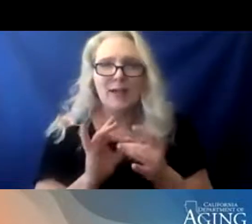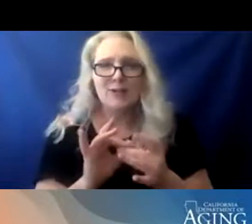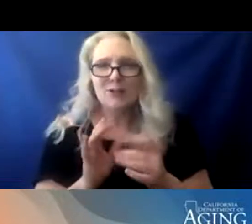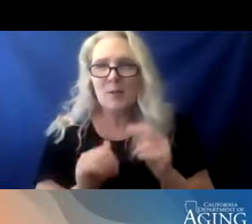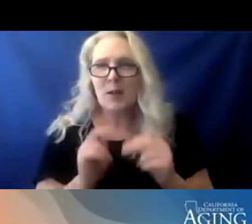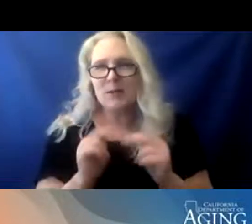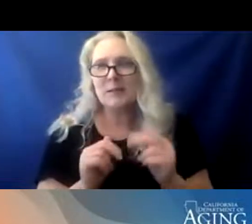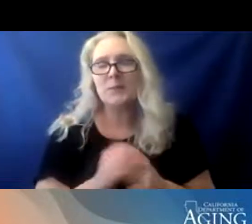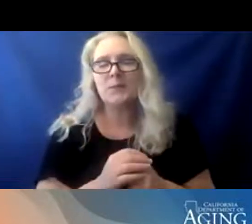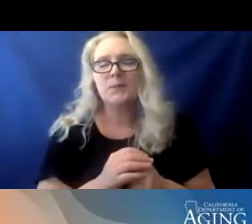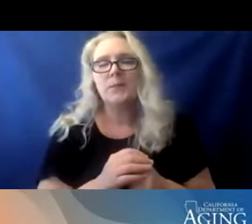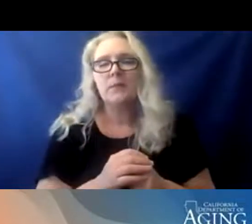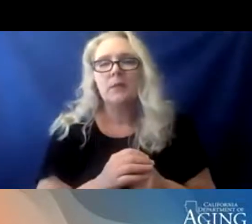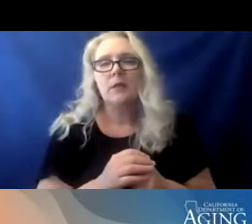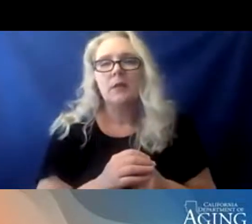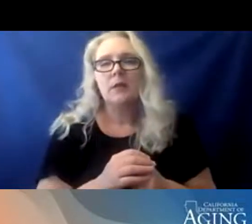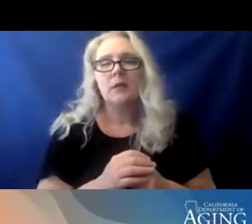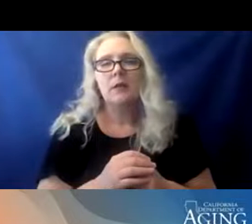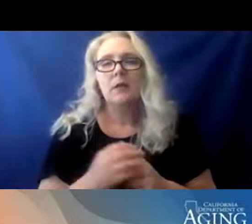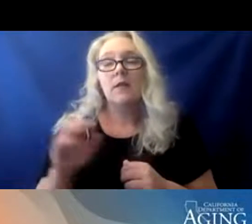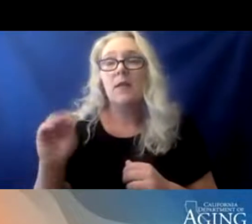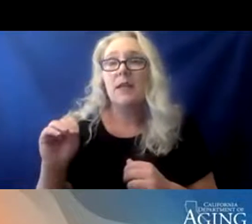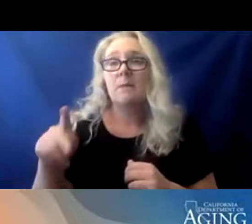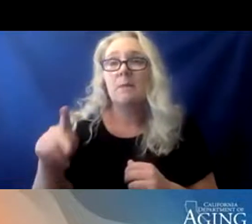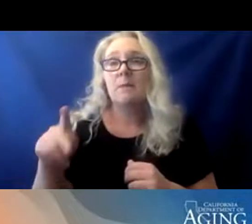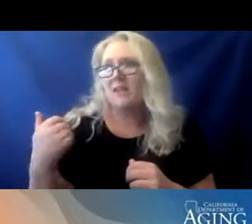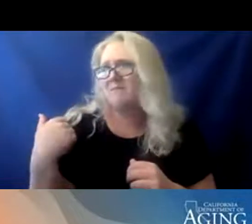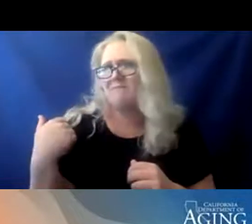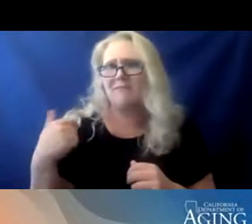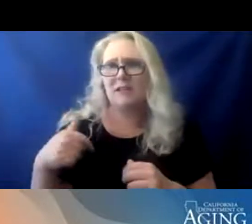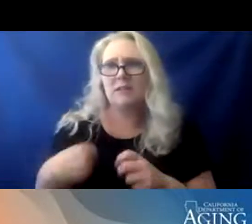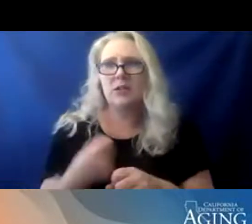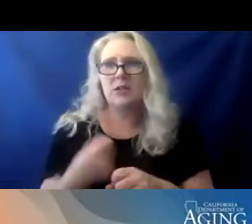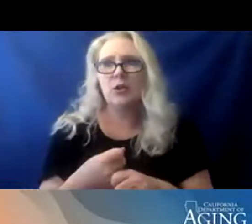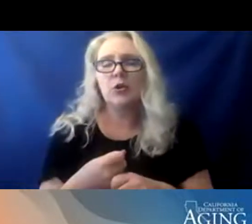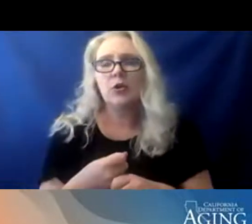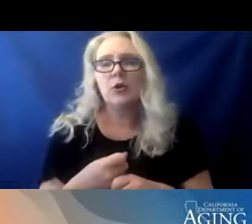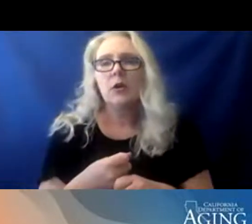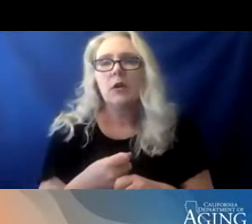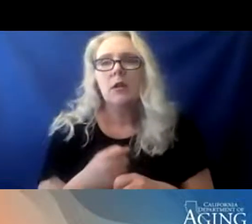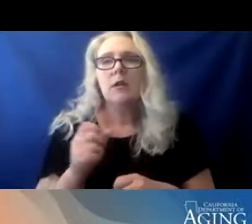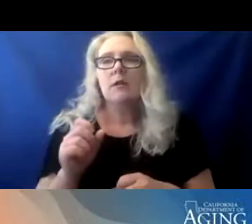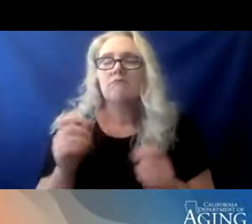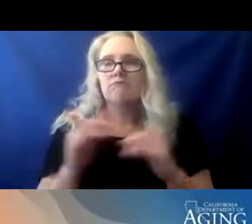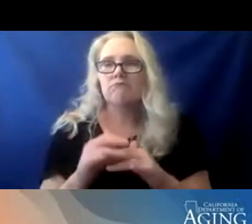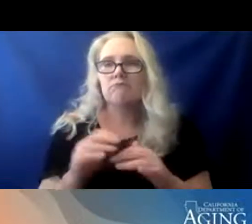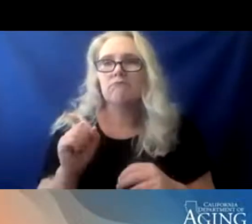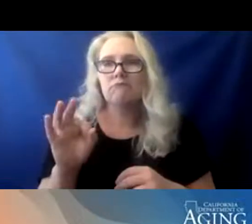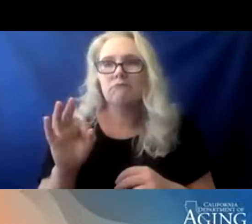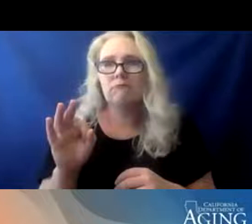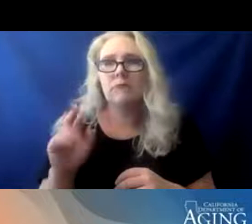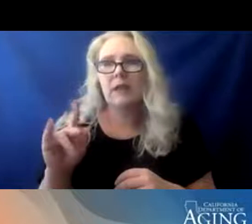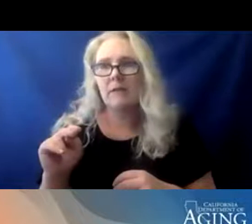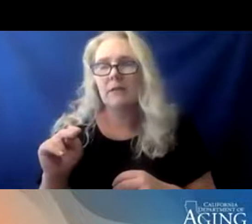this year, the MPA stakeholders, Shireen McSpadden of San Francisco and Kevin Pernival with Justice and